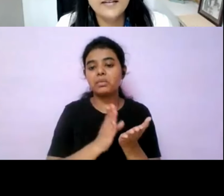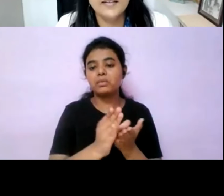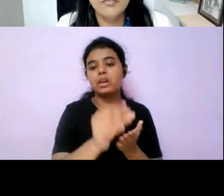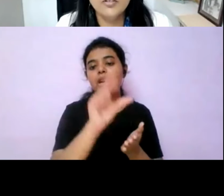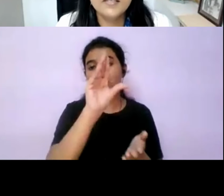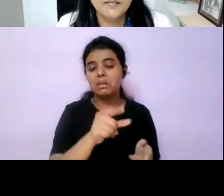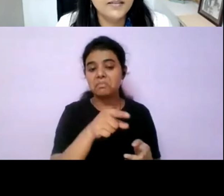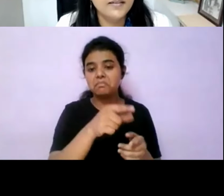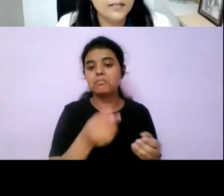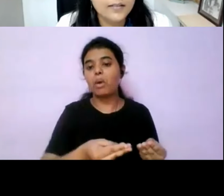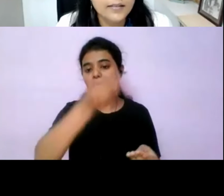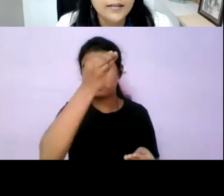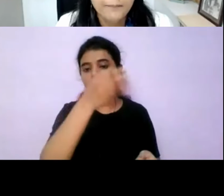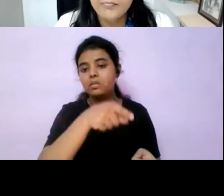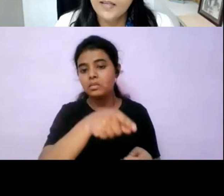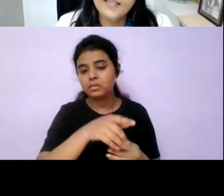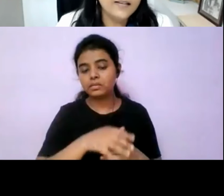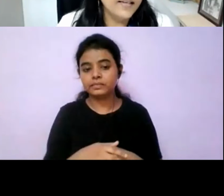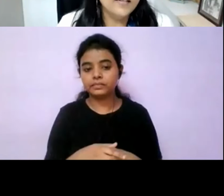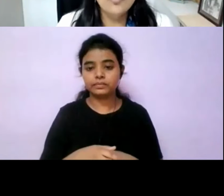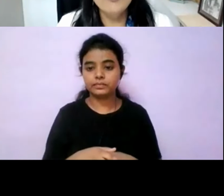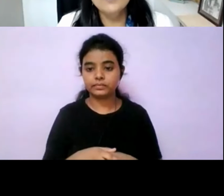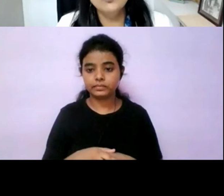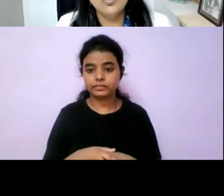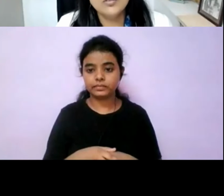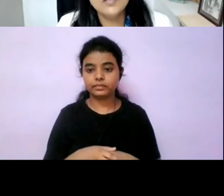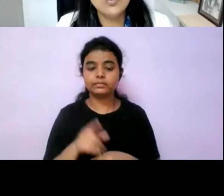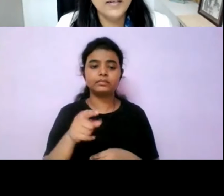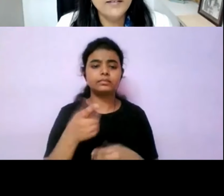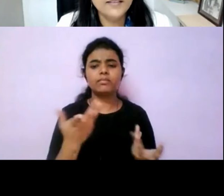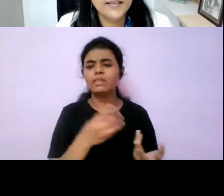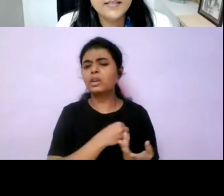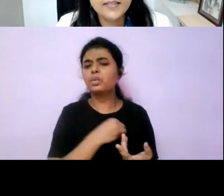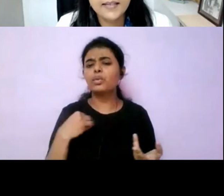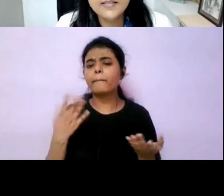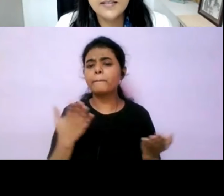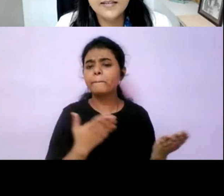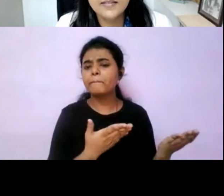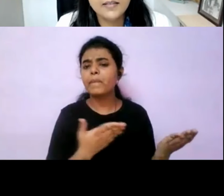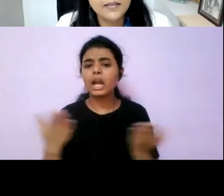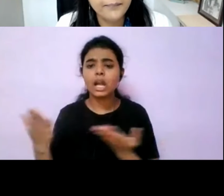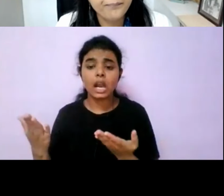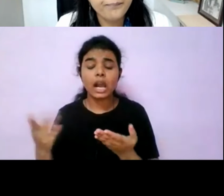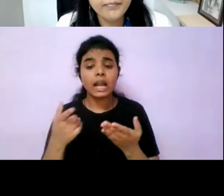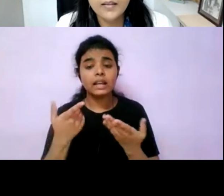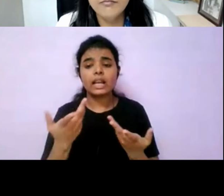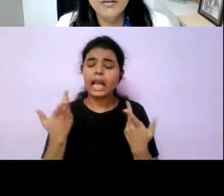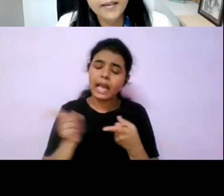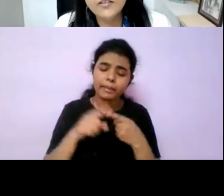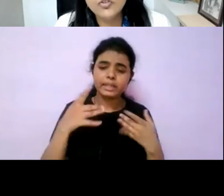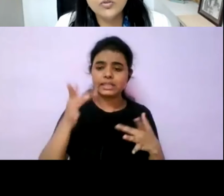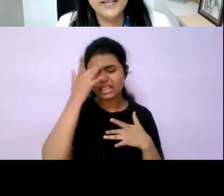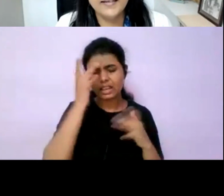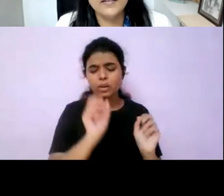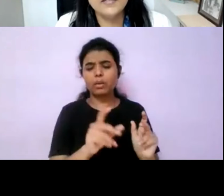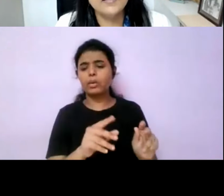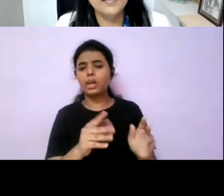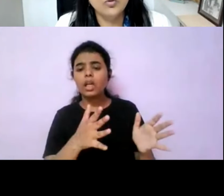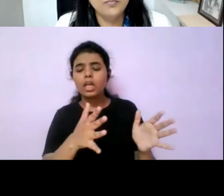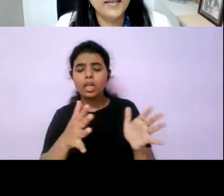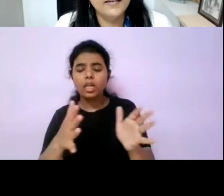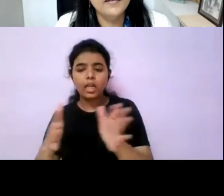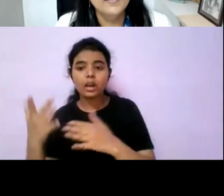mortality rate for disabled girls. And they are taken often to doctors only when things take a serious turn. Women in rural areas